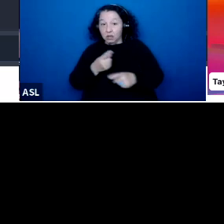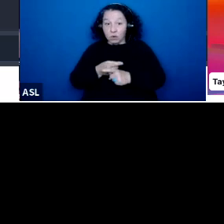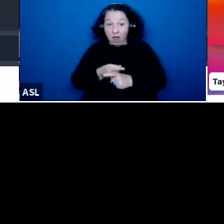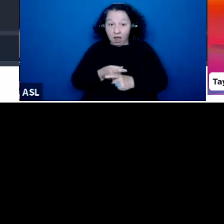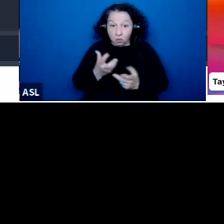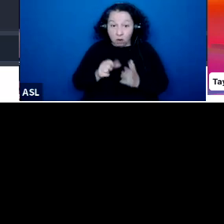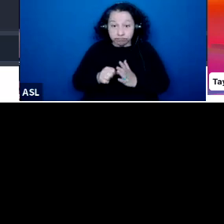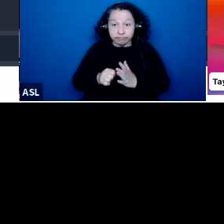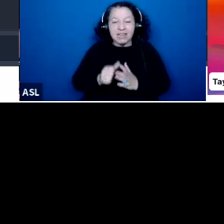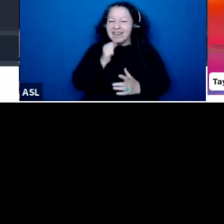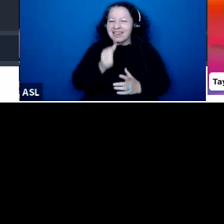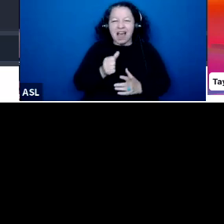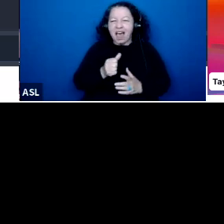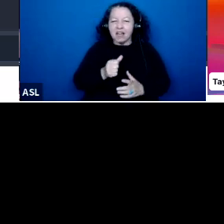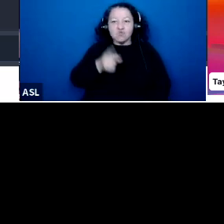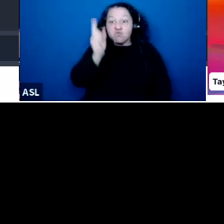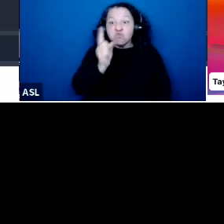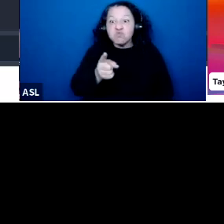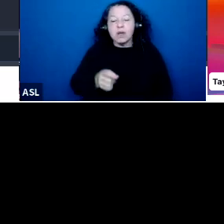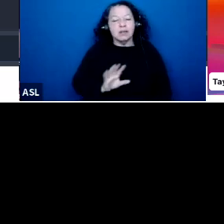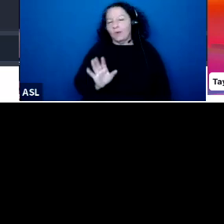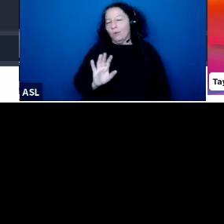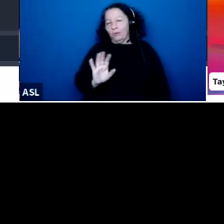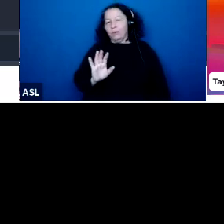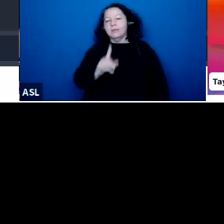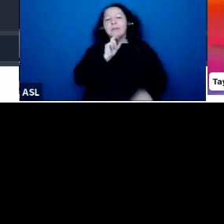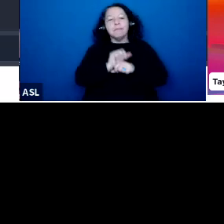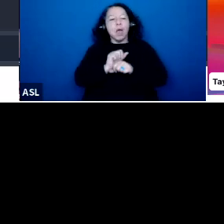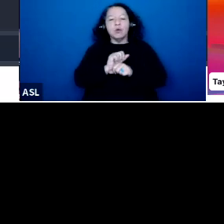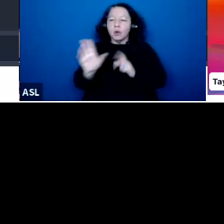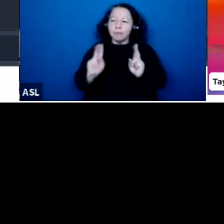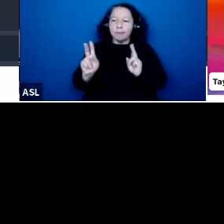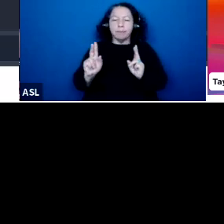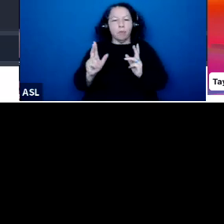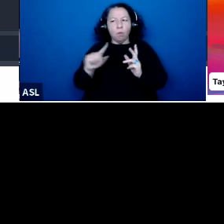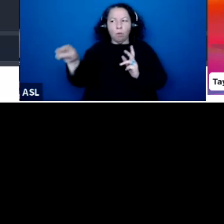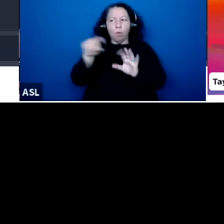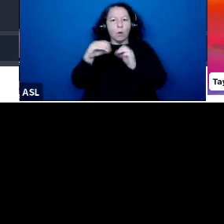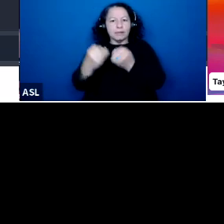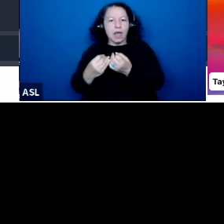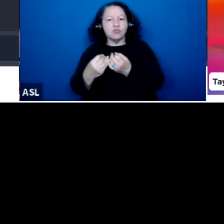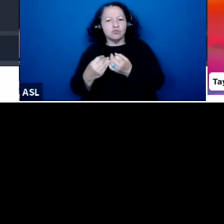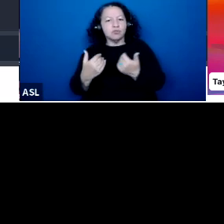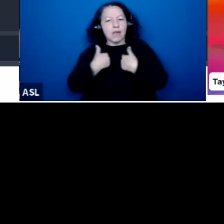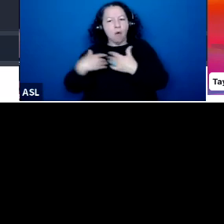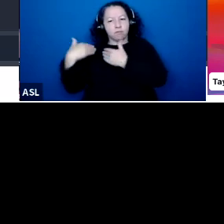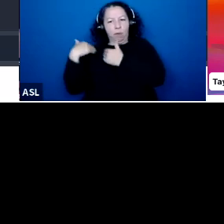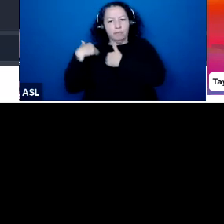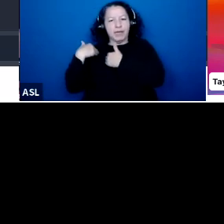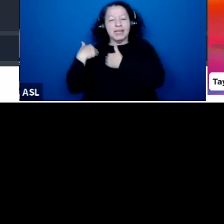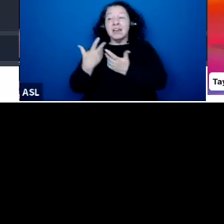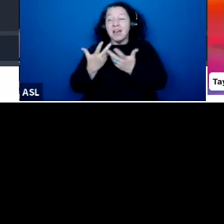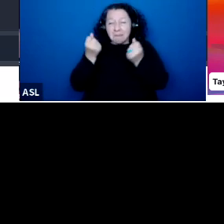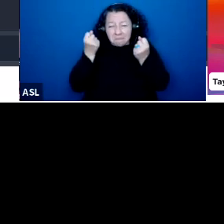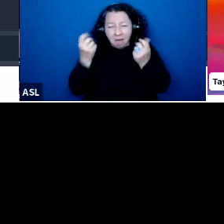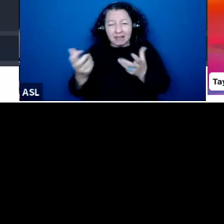right? It's not to bring a sense of shame, but it's to hold folks accountable. A lot of organizations they get lots and lots and lots